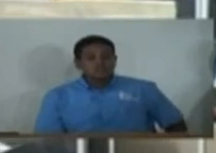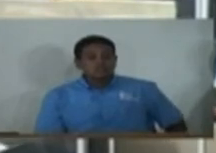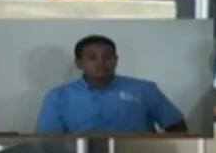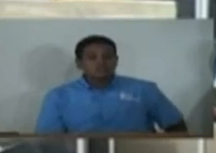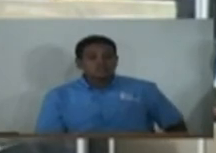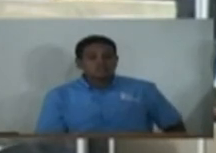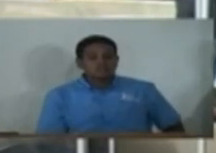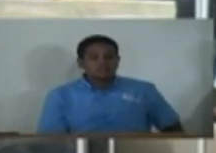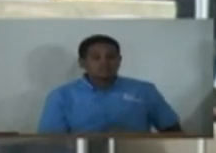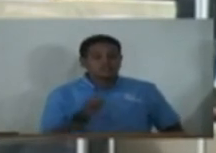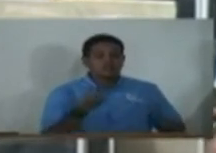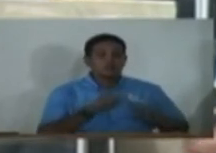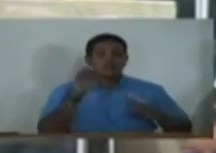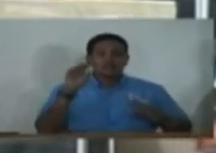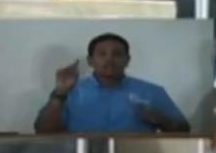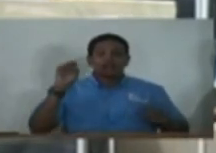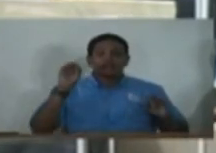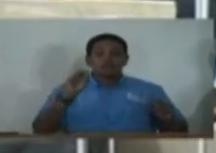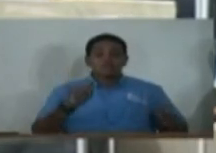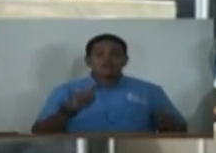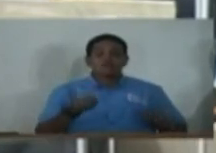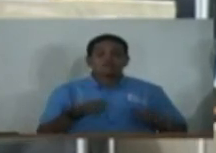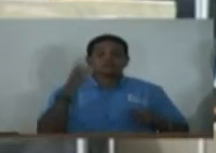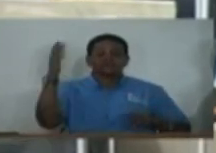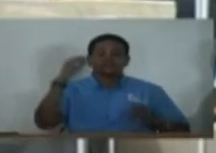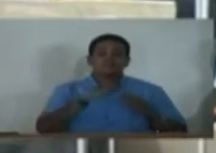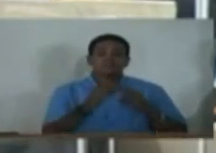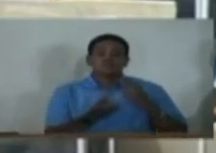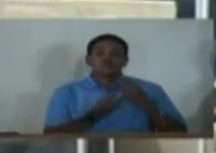He's here, but he's in quarantine.